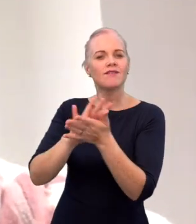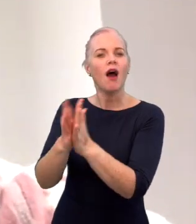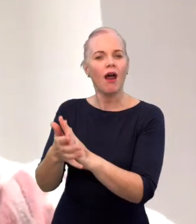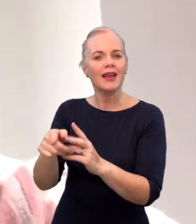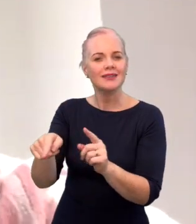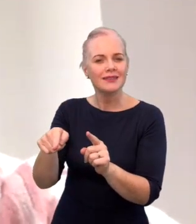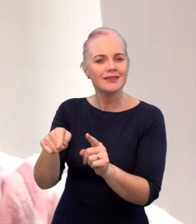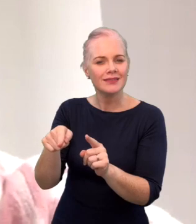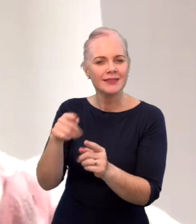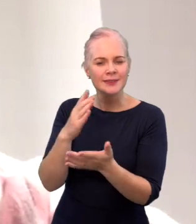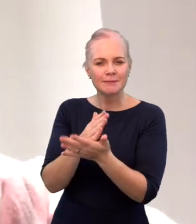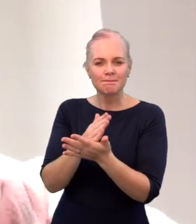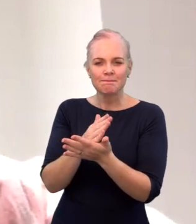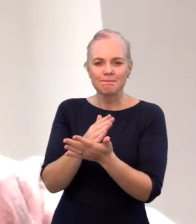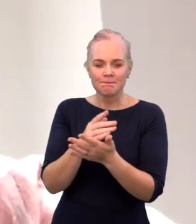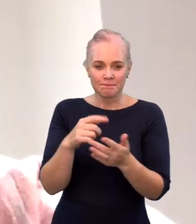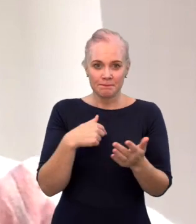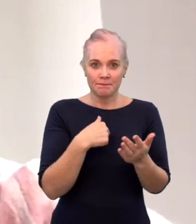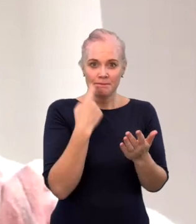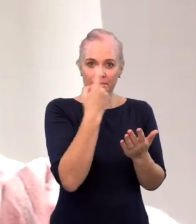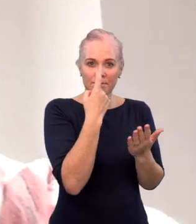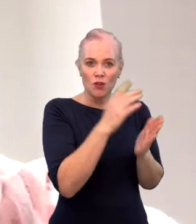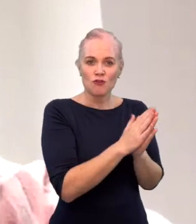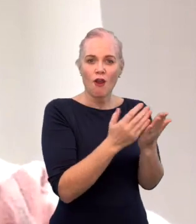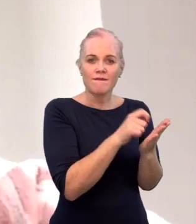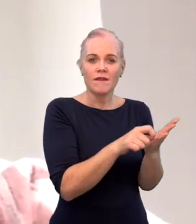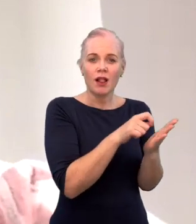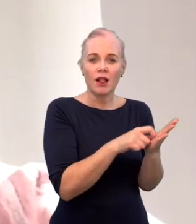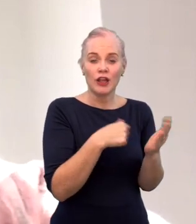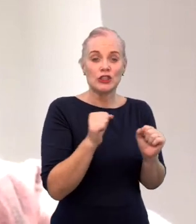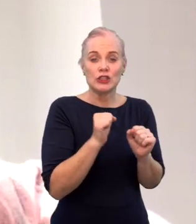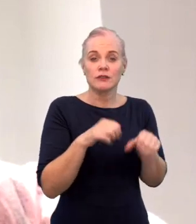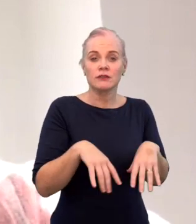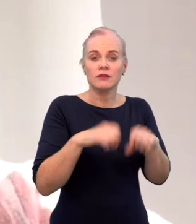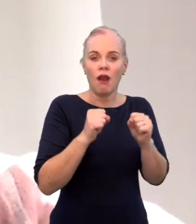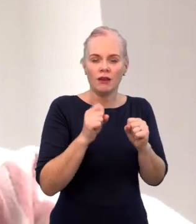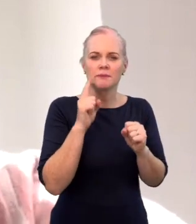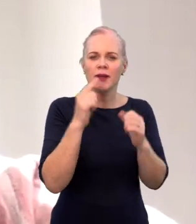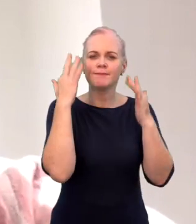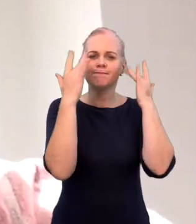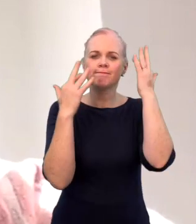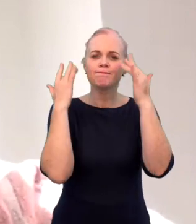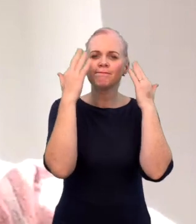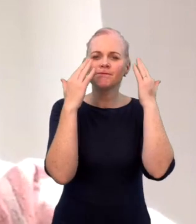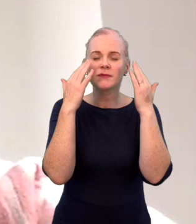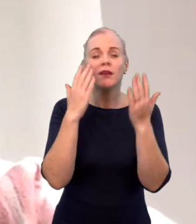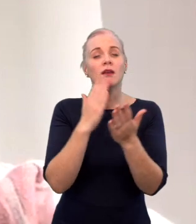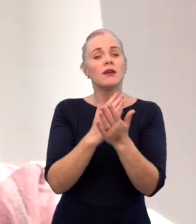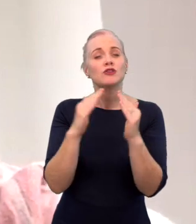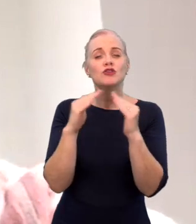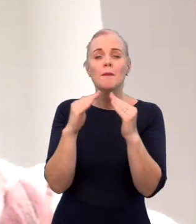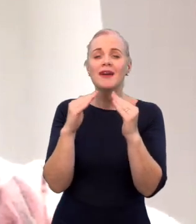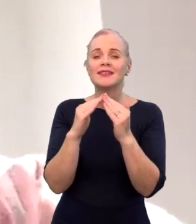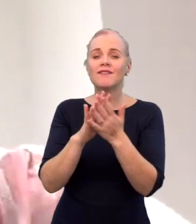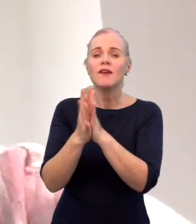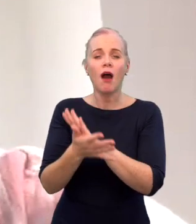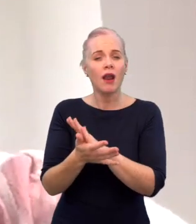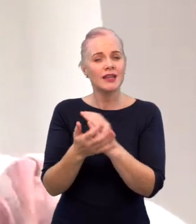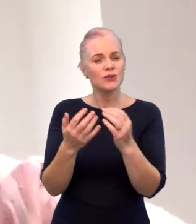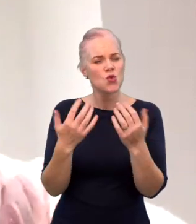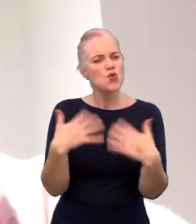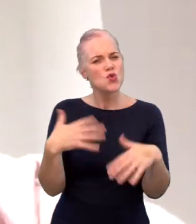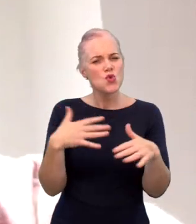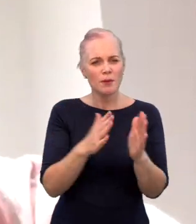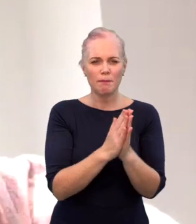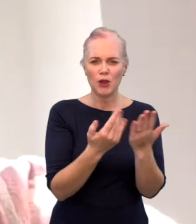domestic violence around the same time that I was thinking of this novel. I hadn't started writing it, but I was thinking about it. And domestic violence